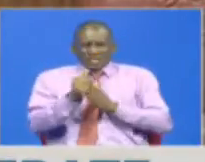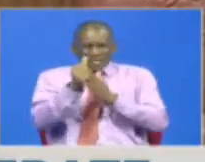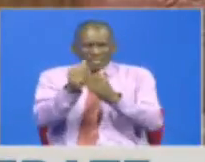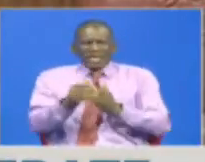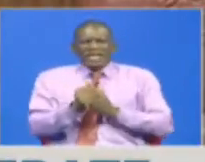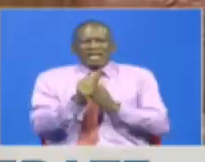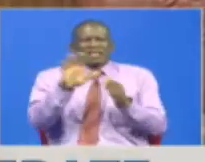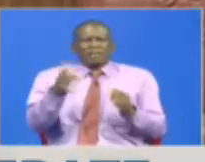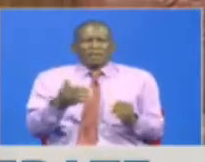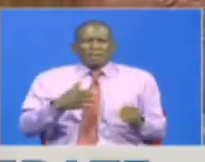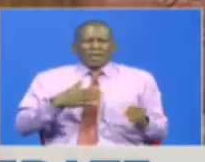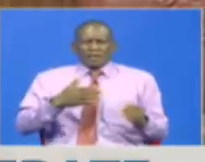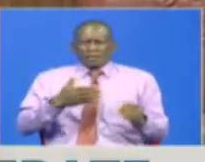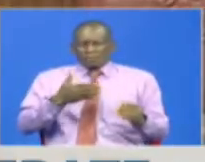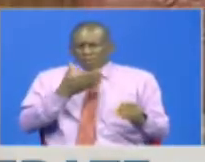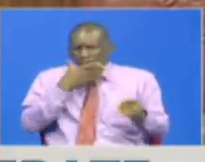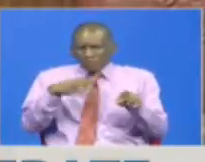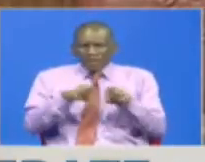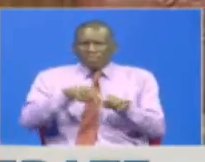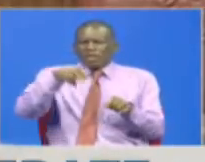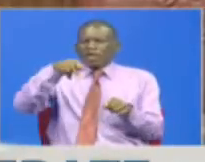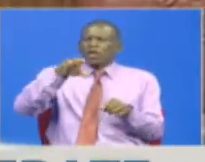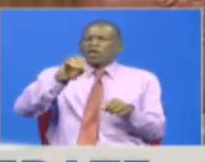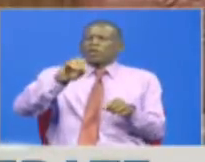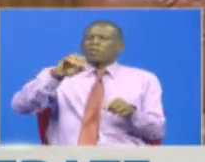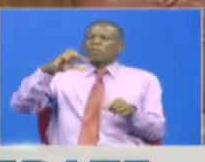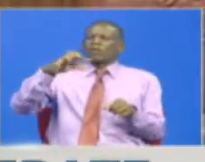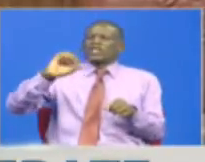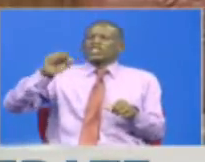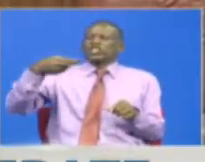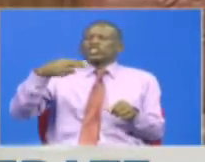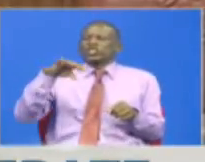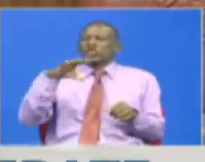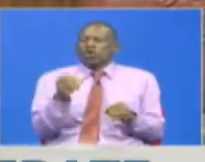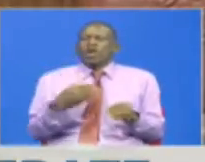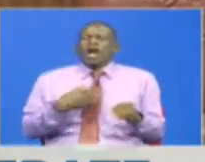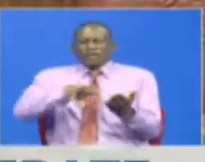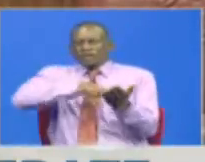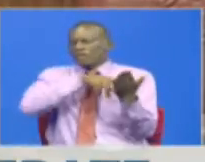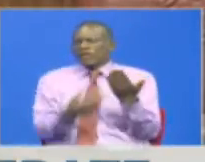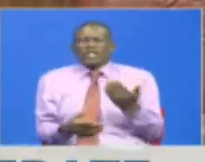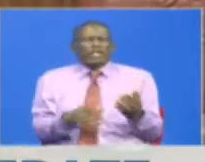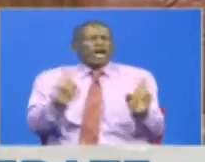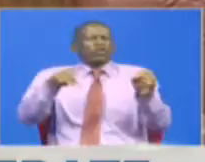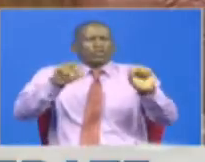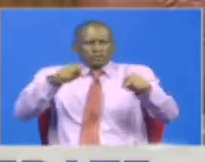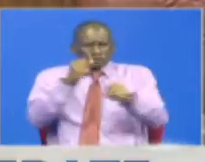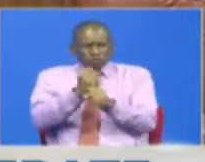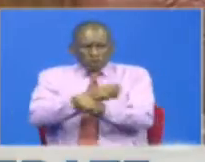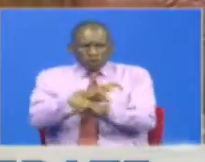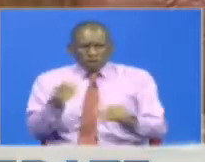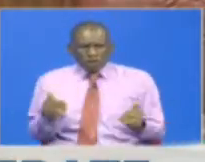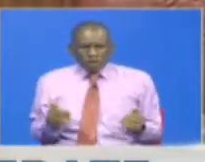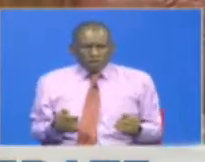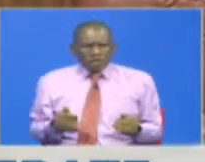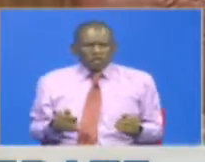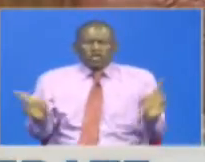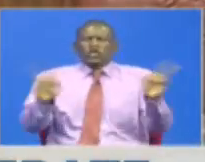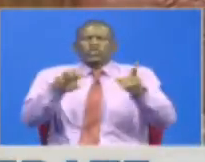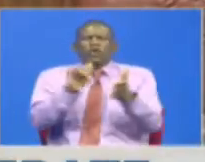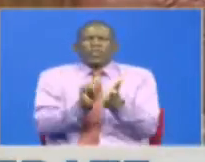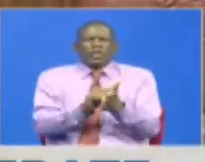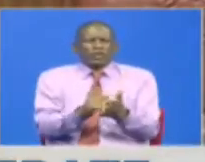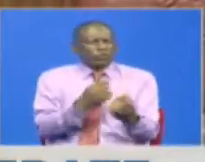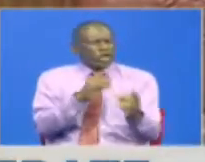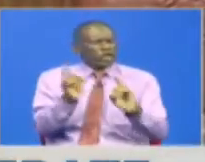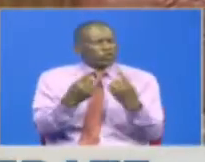ndugu yangu Pugisho, ni ukweli kabisa kwamba umefeli mtihani. Hauwezi hiyo kazi. Na sisi kwamba tunasema kitu